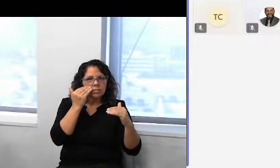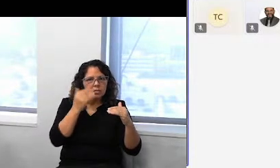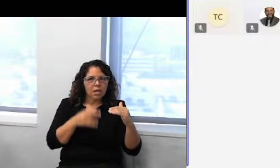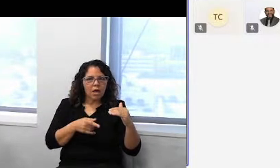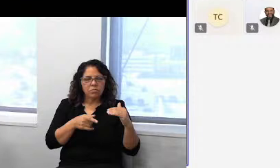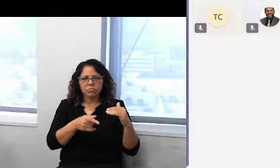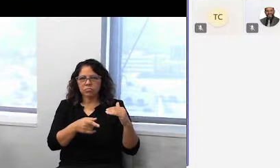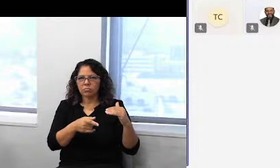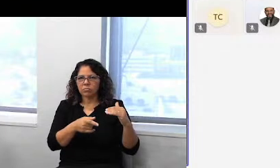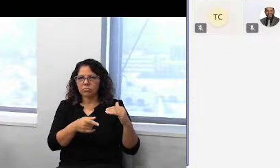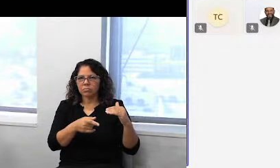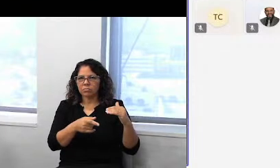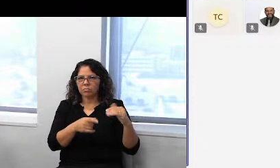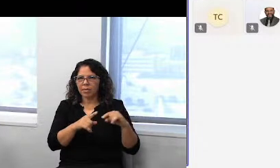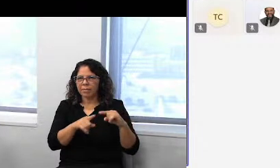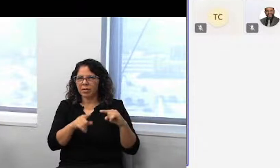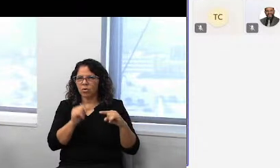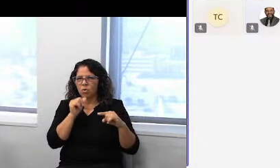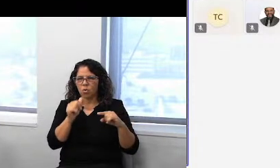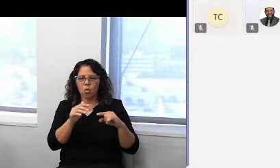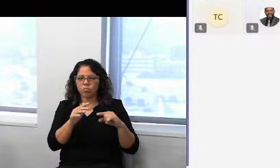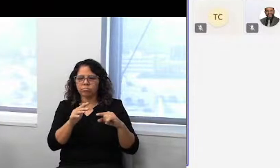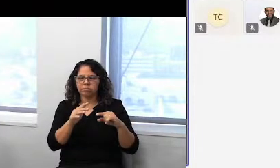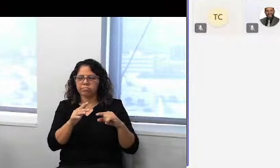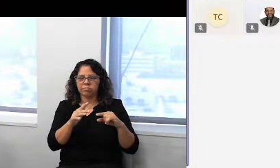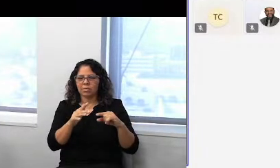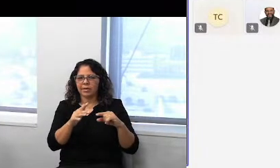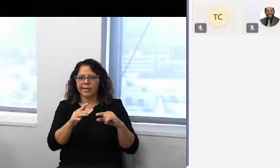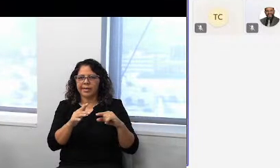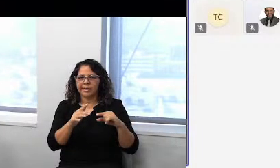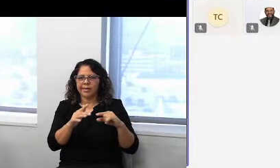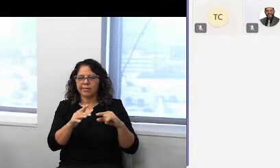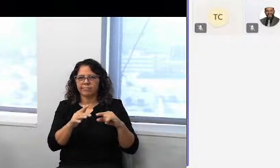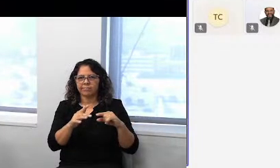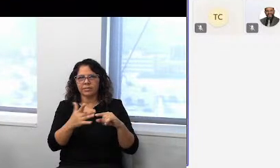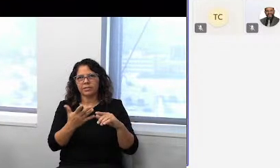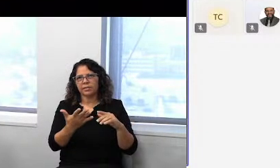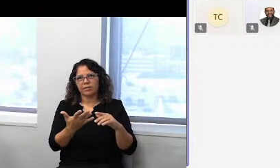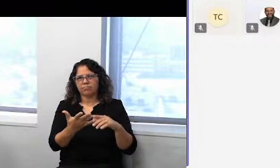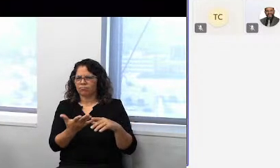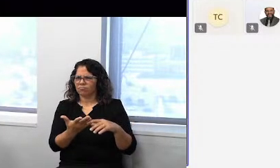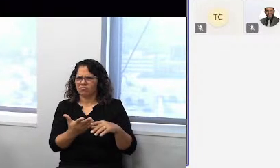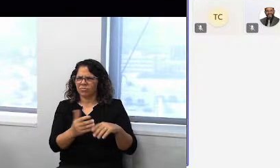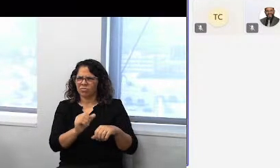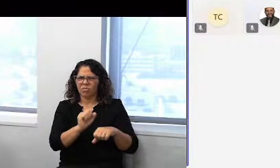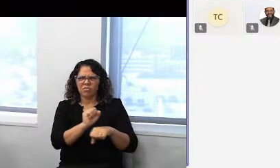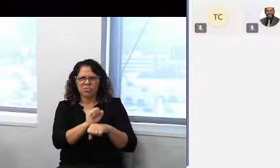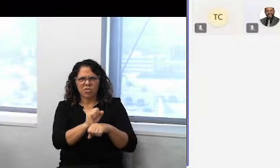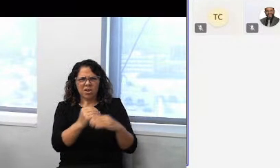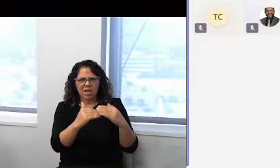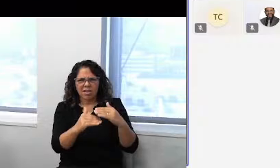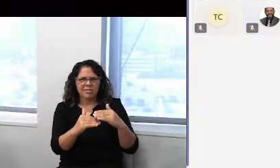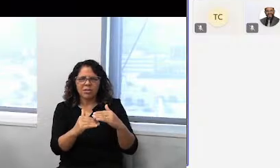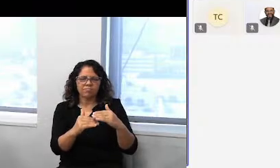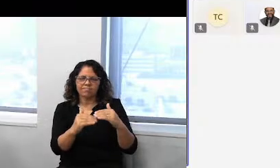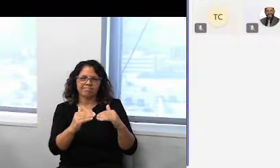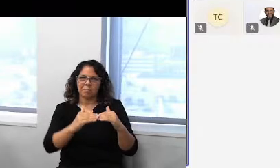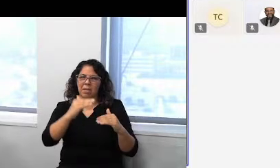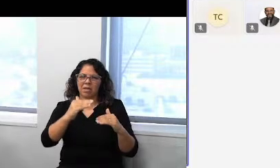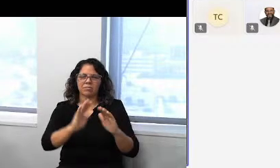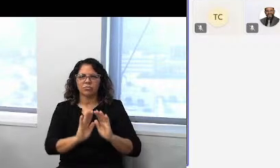yet recognizing that the system will continue changing and it will continue growing. So that is what I'm referring to, that we can